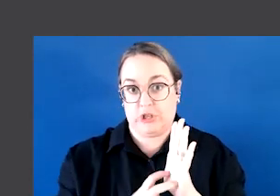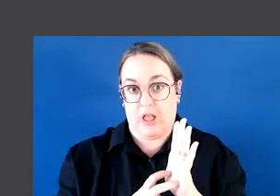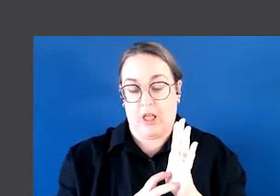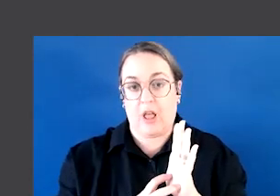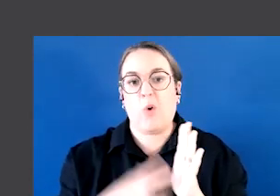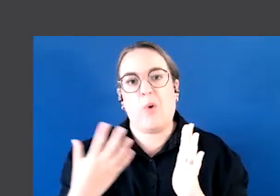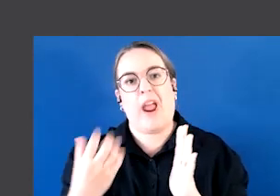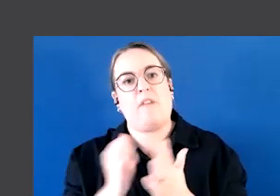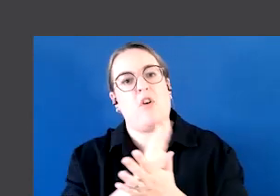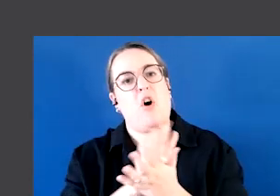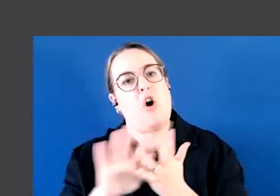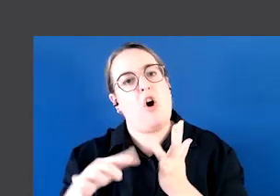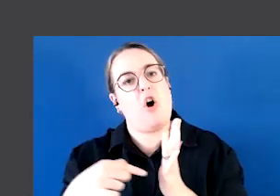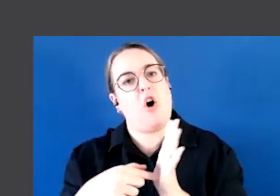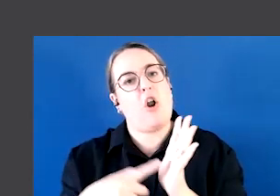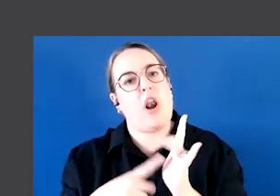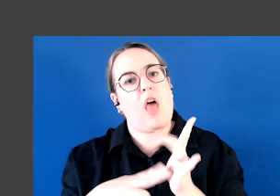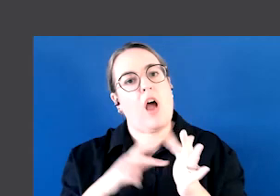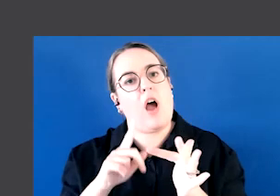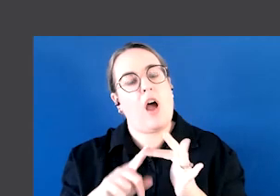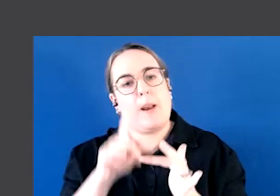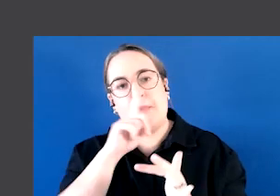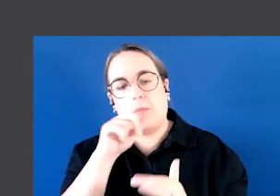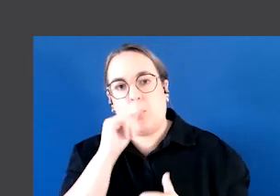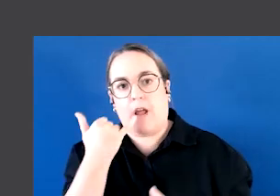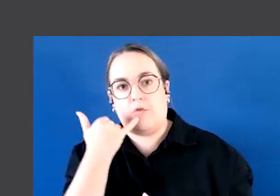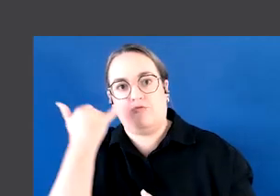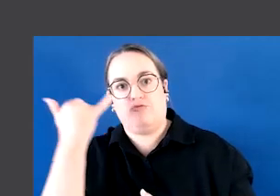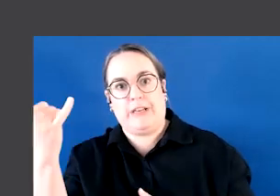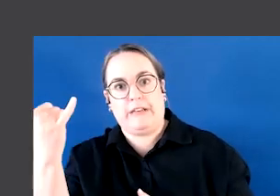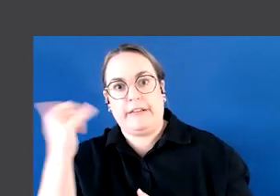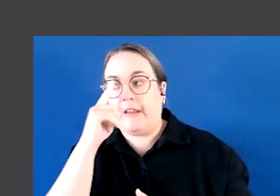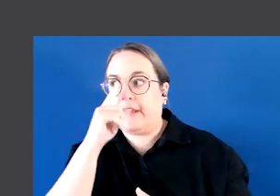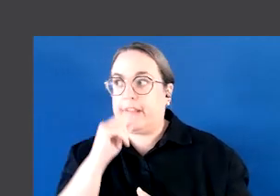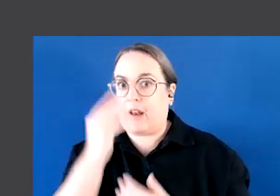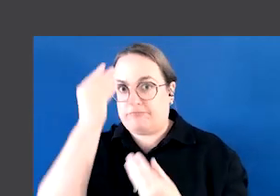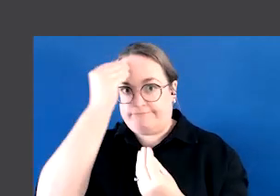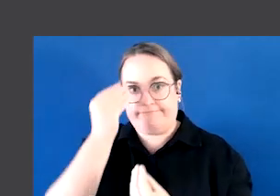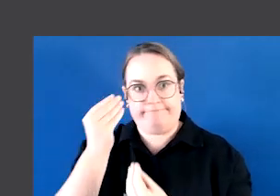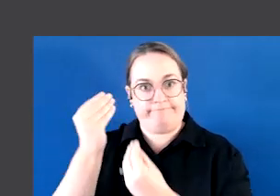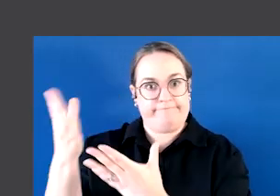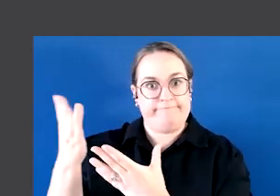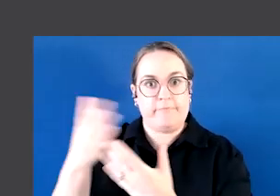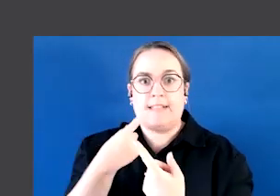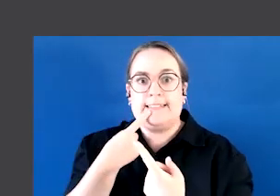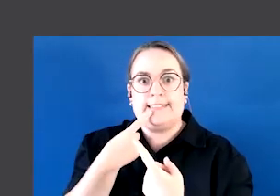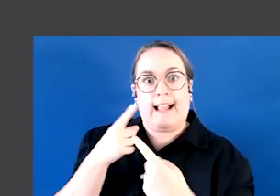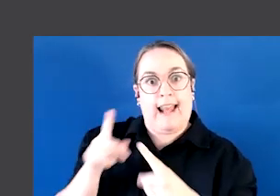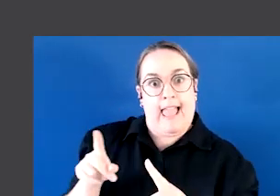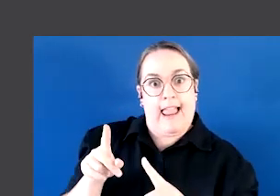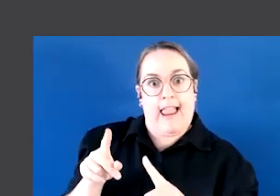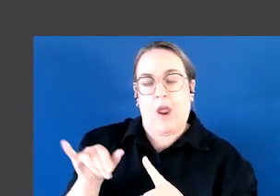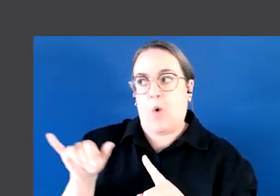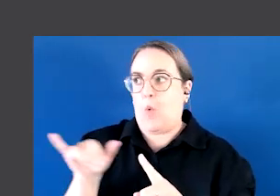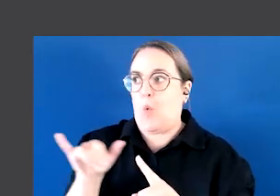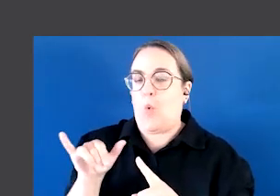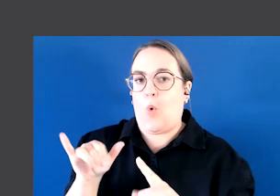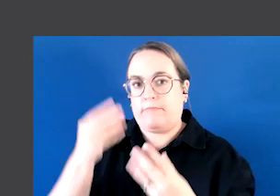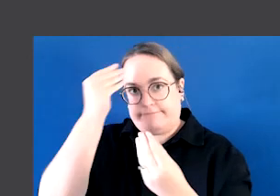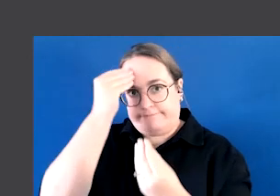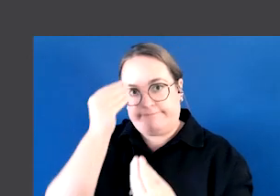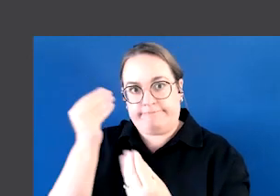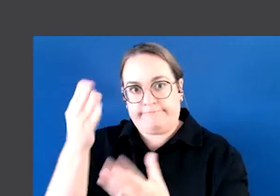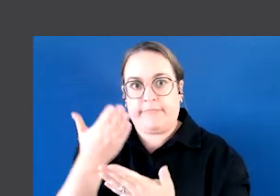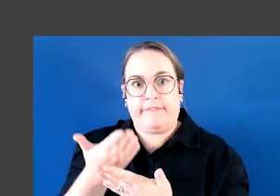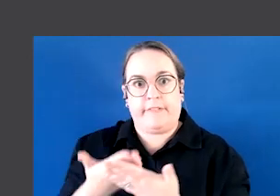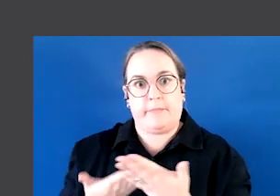have a third party hotline that anyone can make a declaration to. It can be anonymous. It can be people can